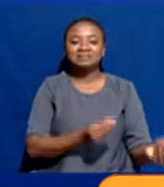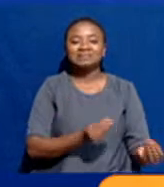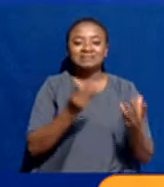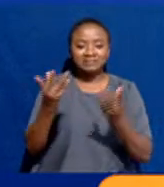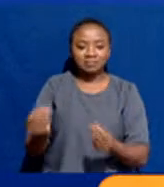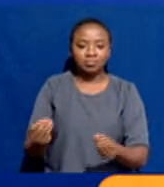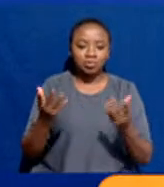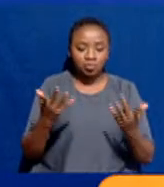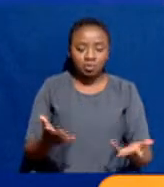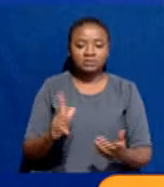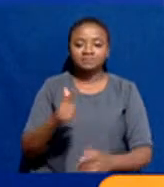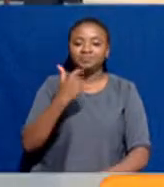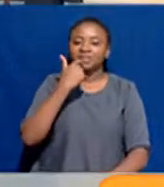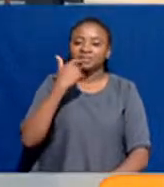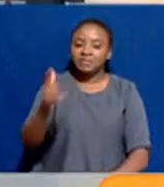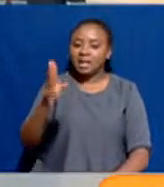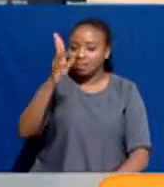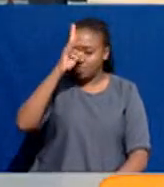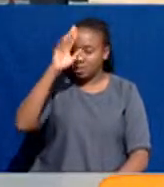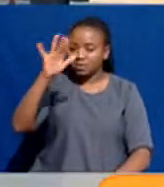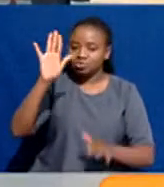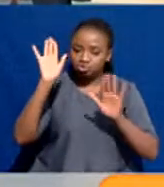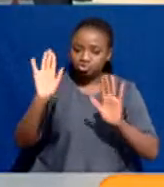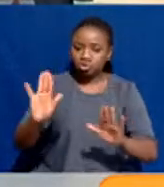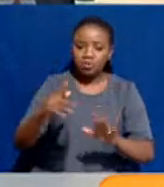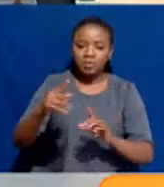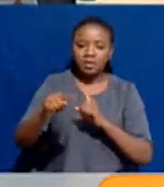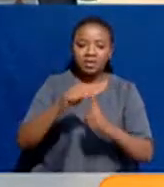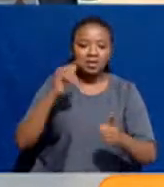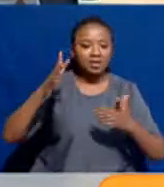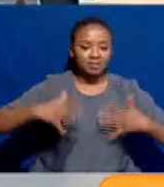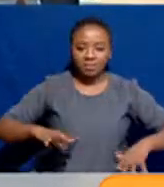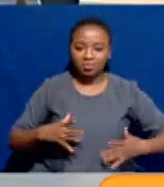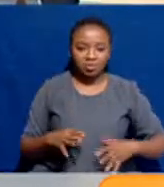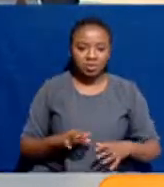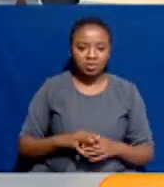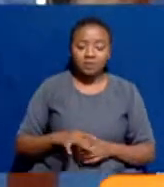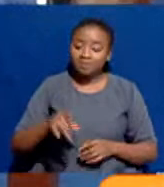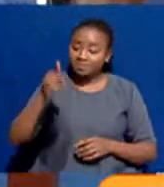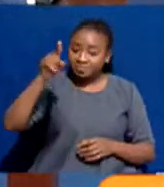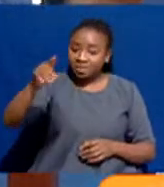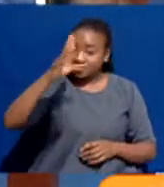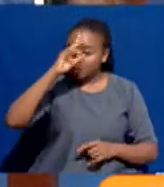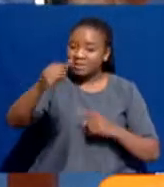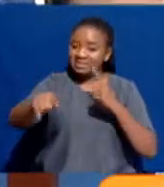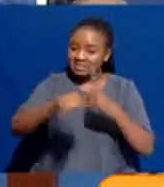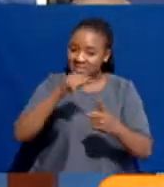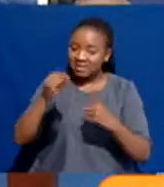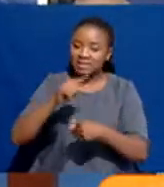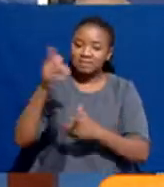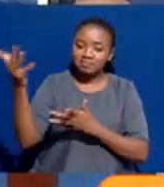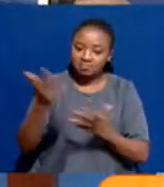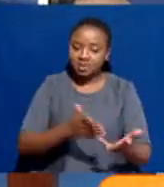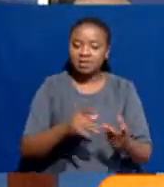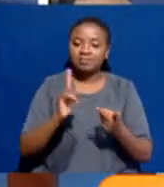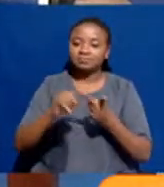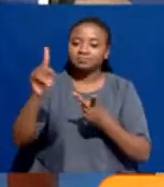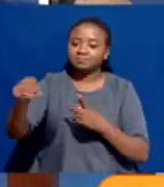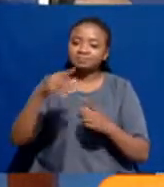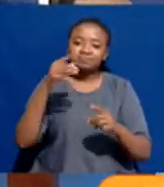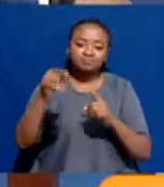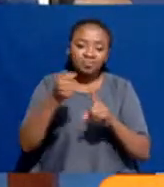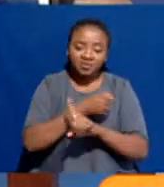simple. Tell the police to stop killing people. That's simple. It's the police doing the killing and the violence. And the guys throwing the